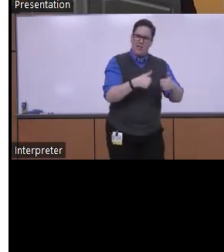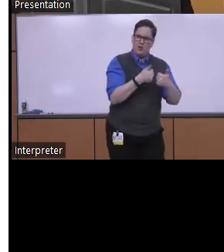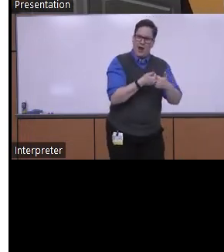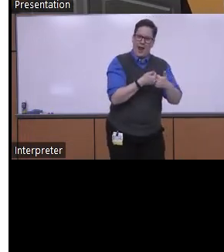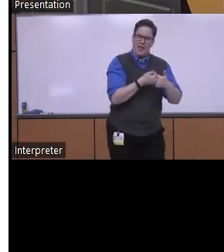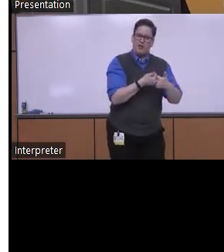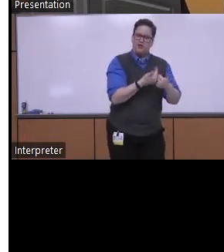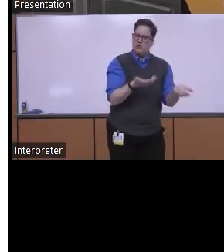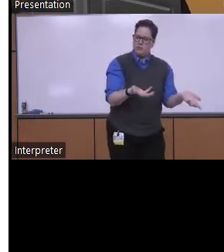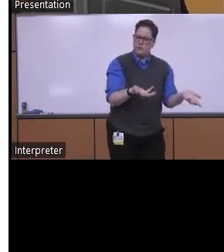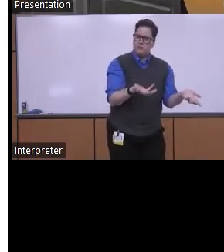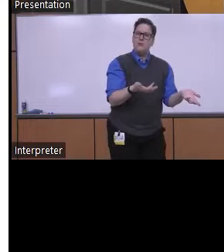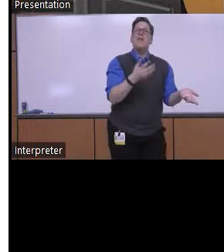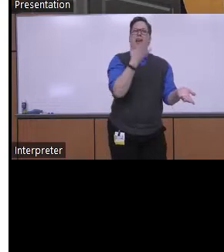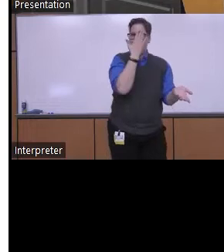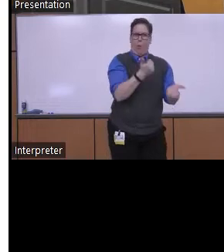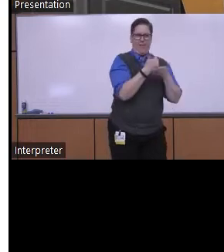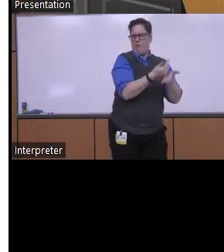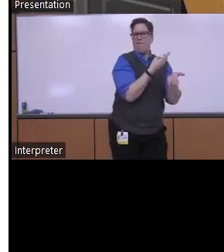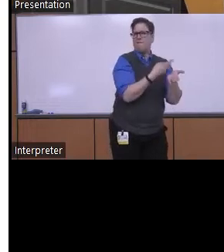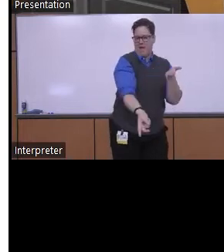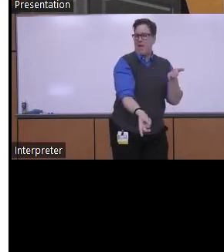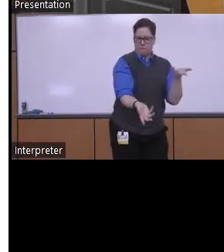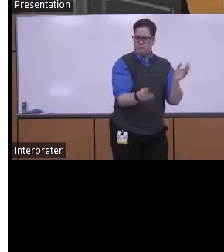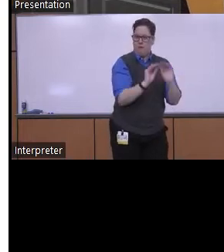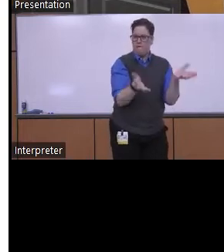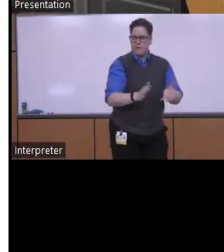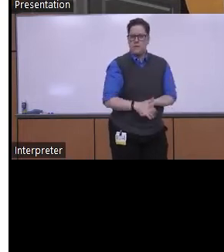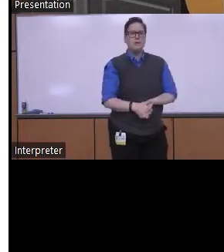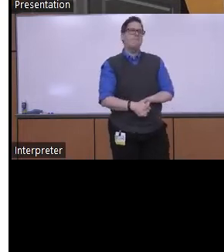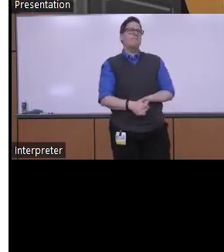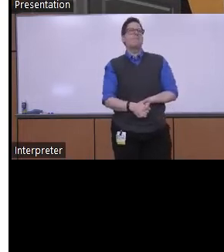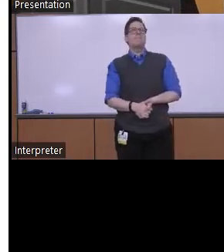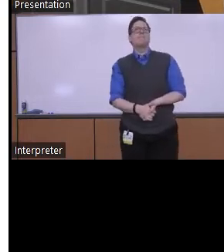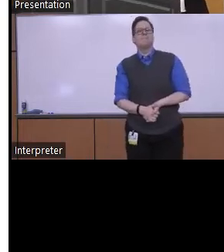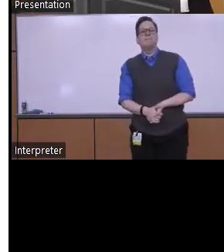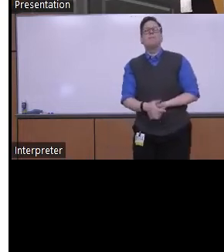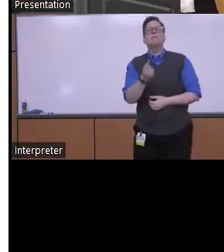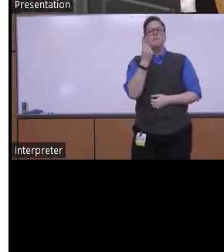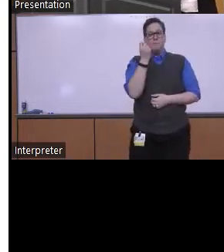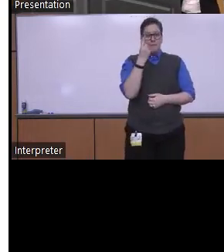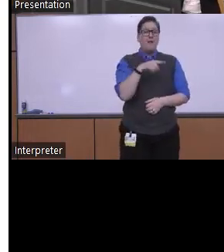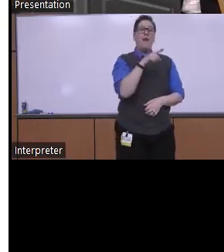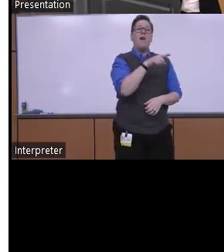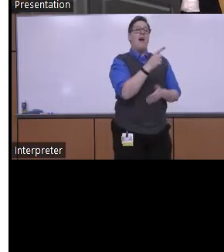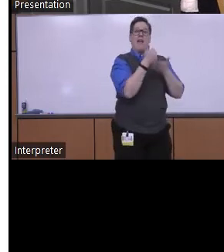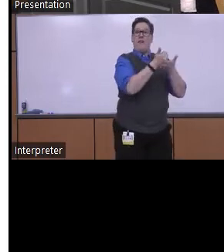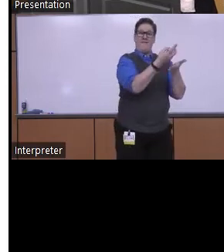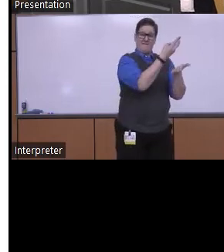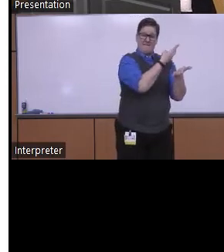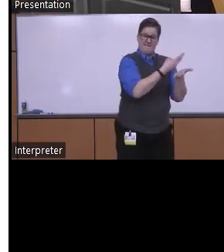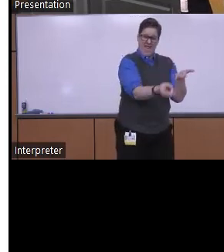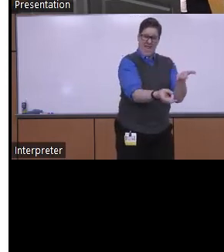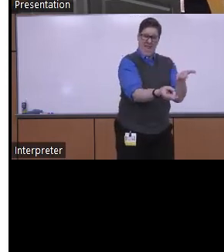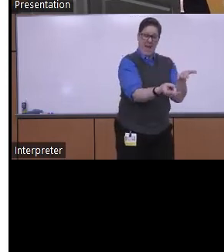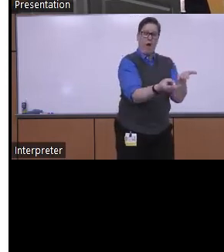parents face. And as such, these interventions were destined to fail. But not only did they fail, they set the